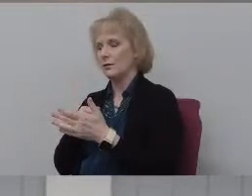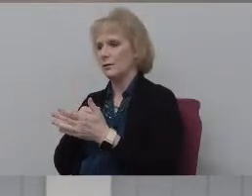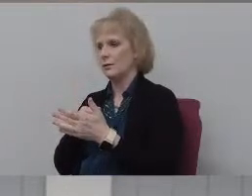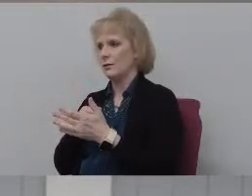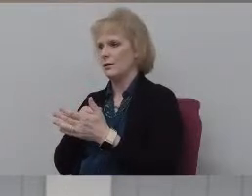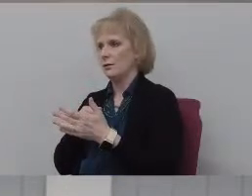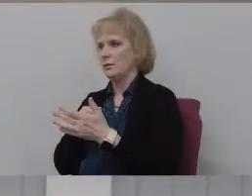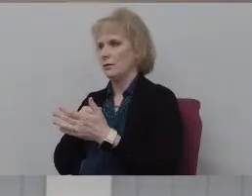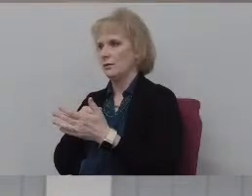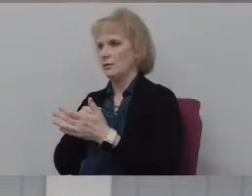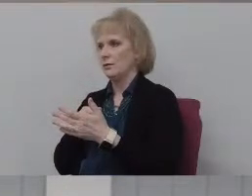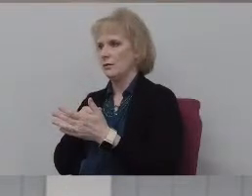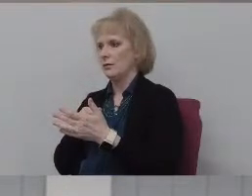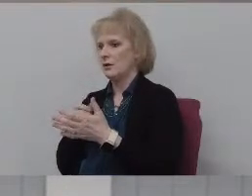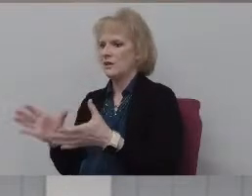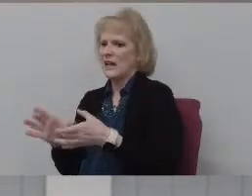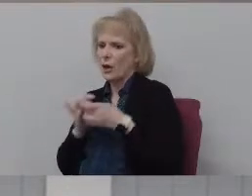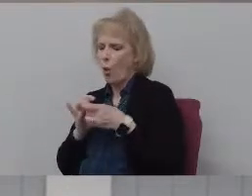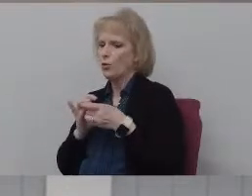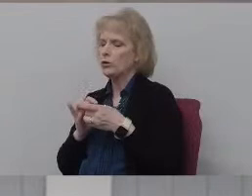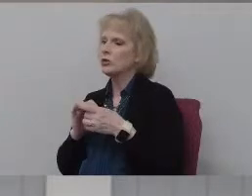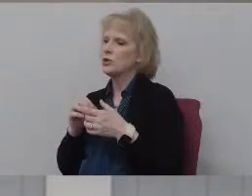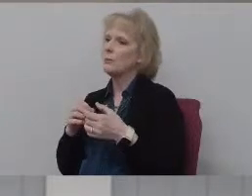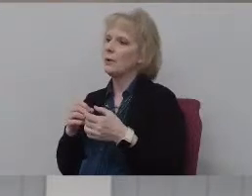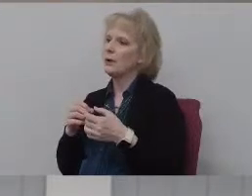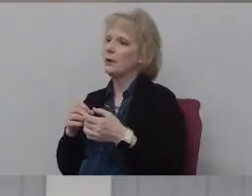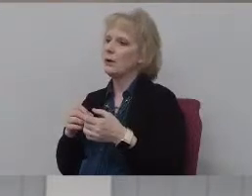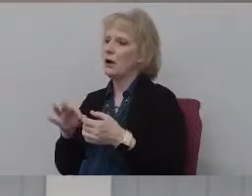You take ownership in it?